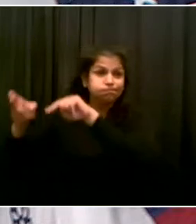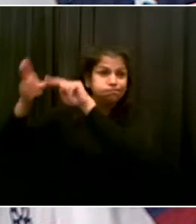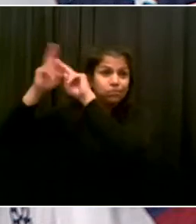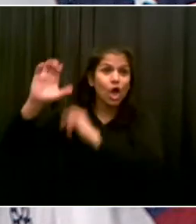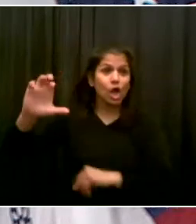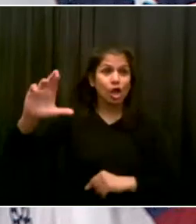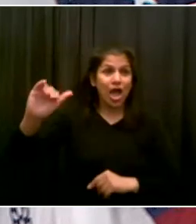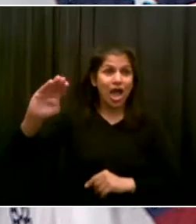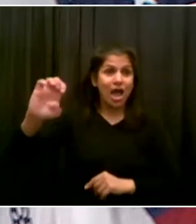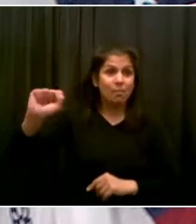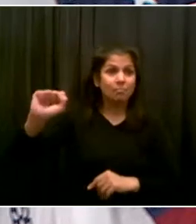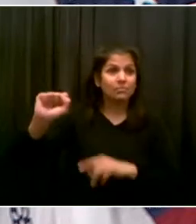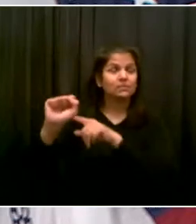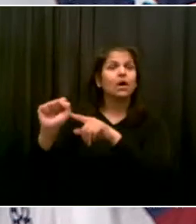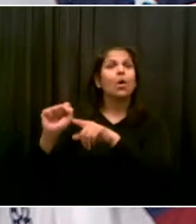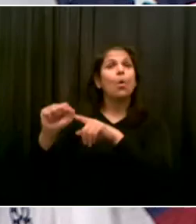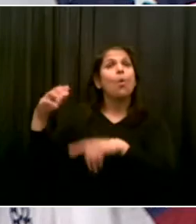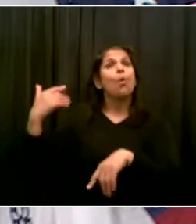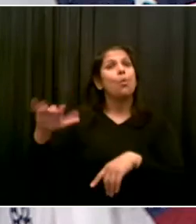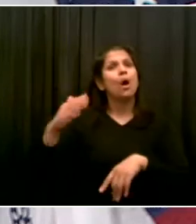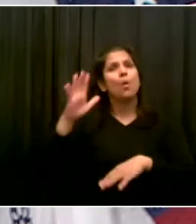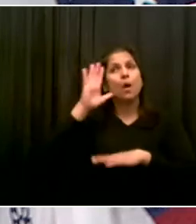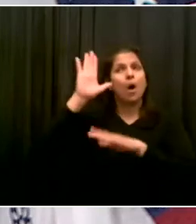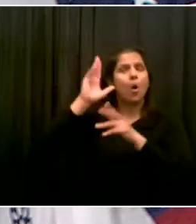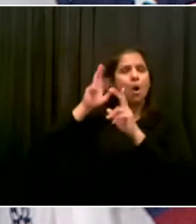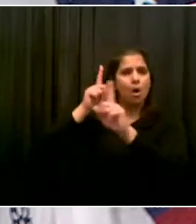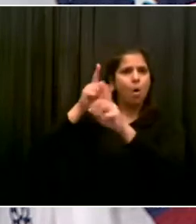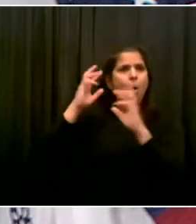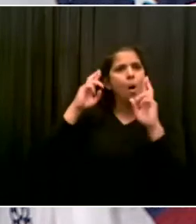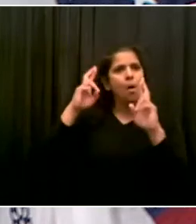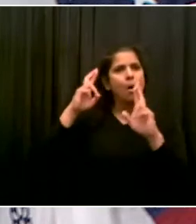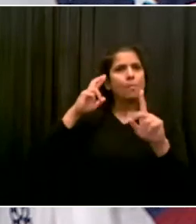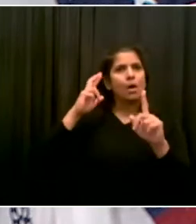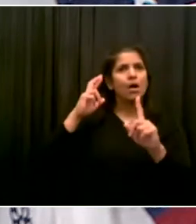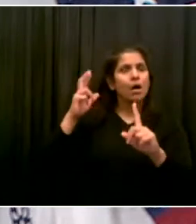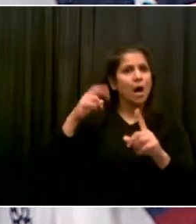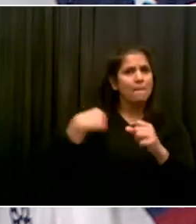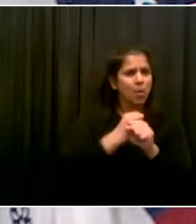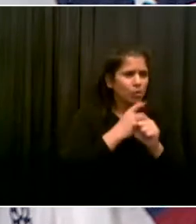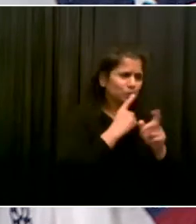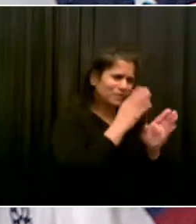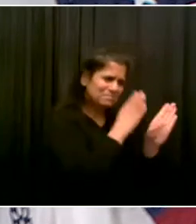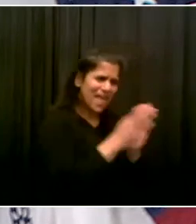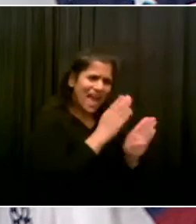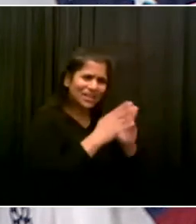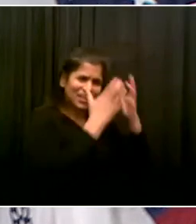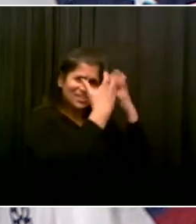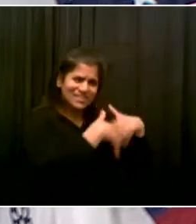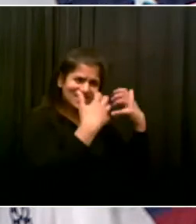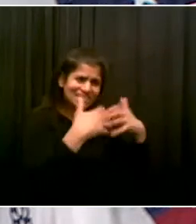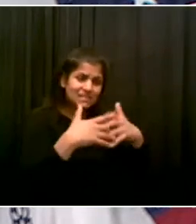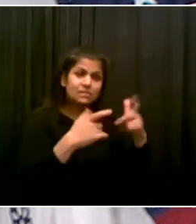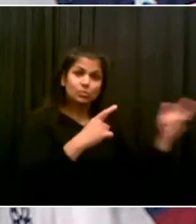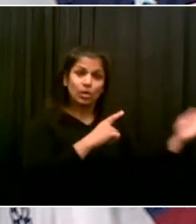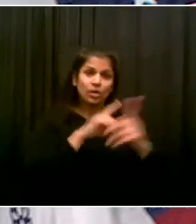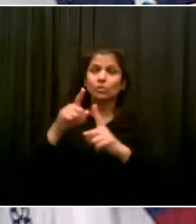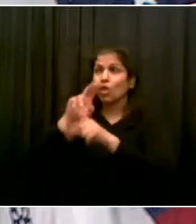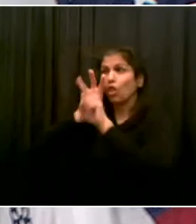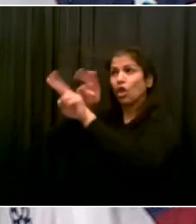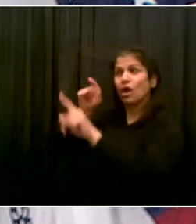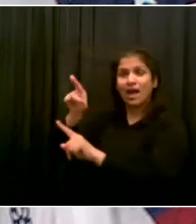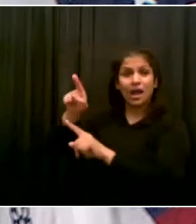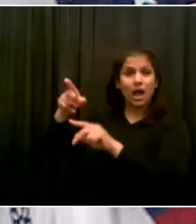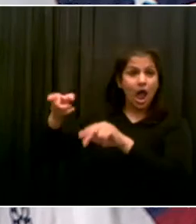need all those pieces to come together to do it. We have time for two more for today. The next is Ariama from Kings County